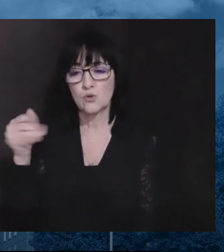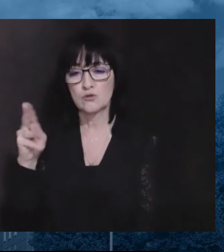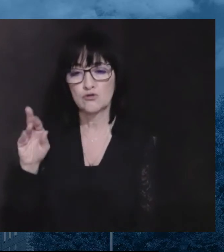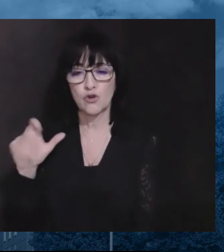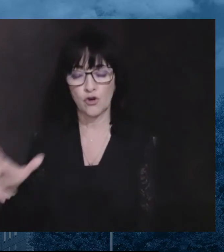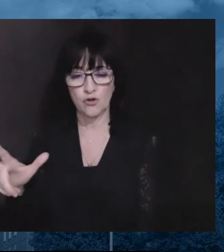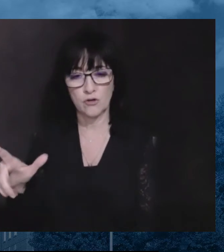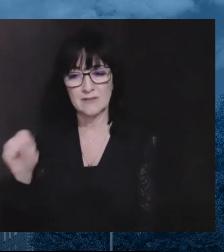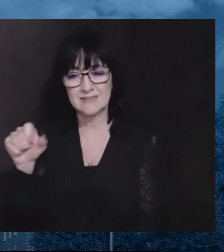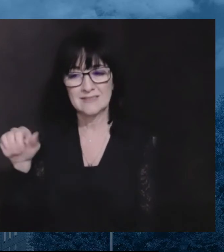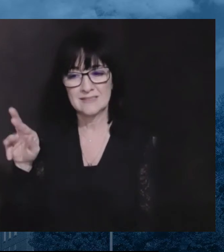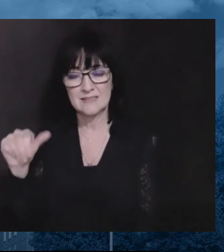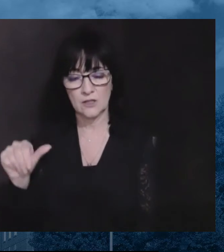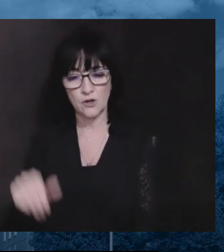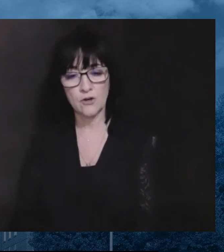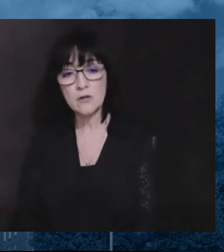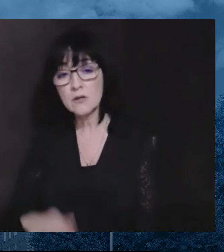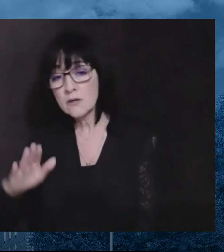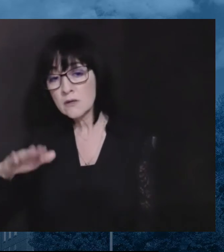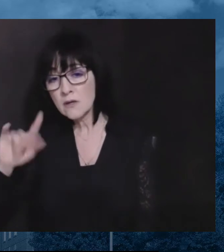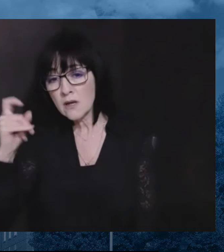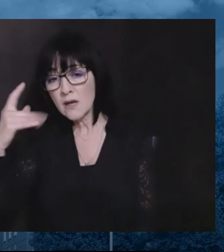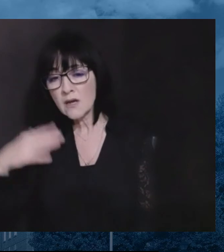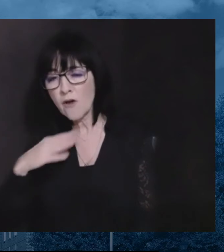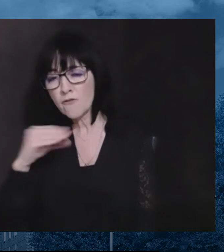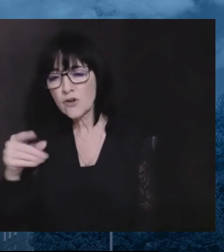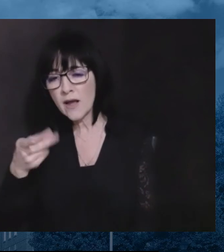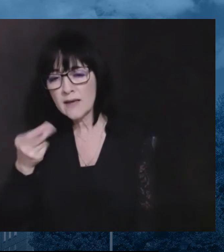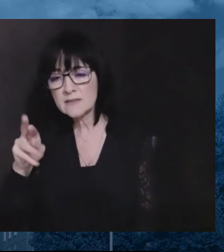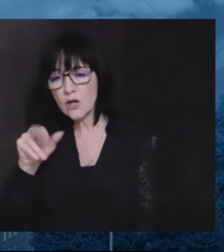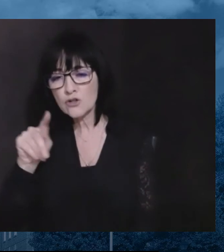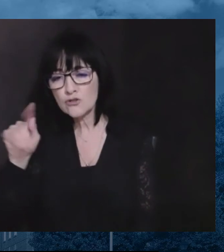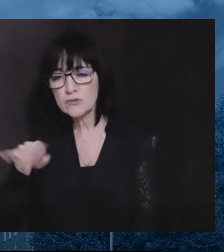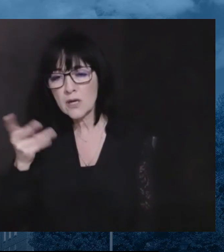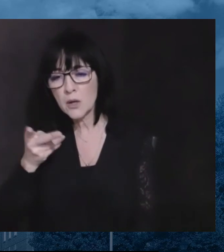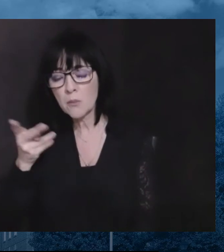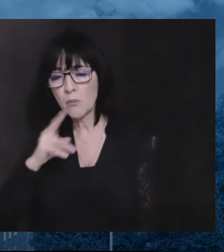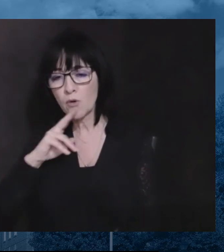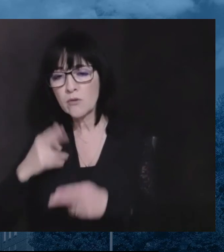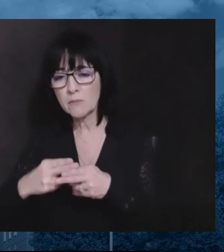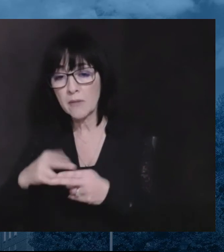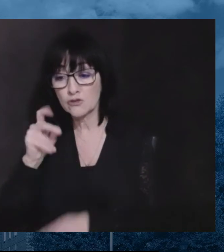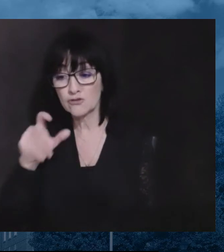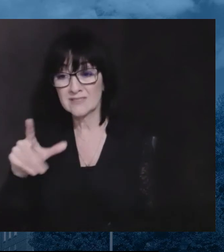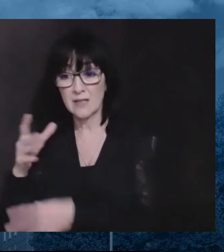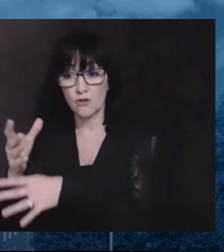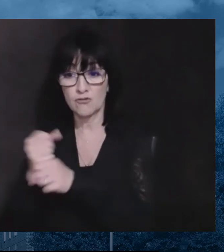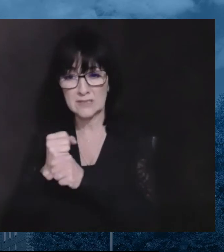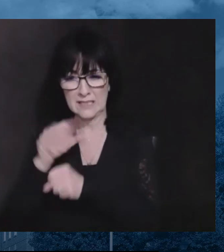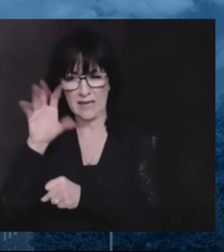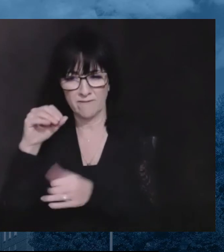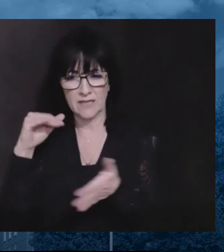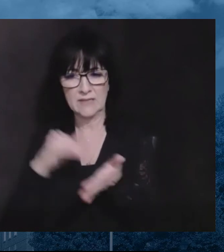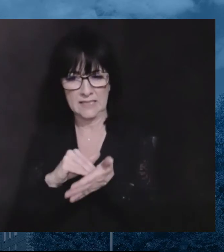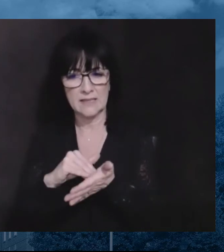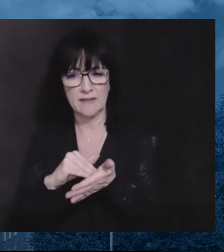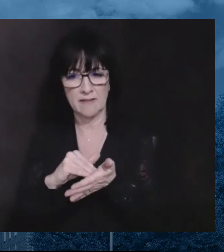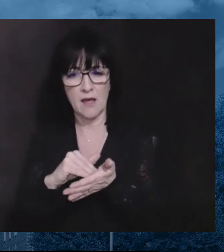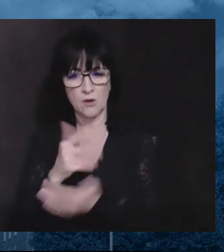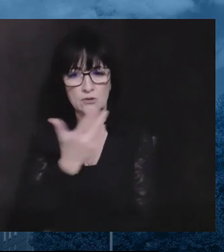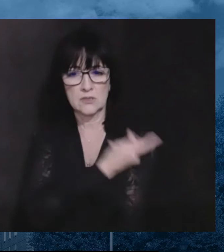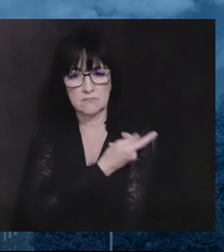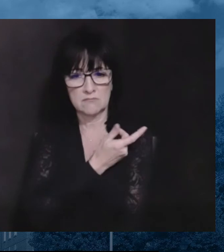Governor and Dr. Karyl Rattay, you mentioned earlier that Delaware has received more than 50,000 doses of the vaccine